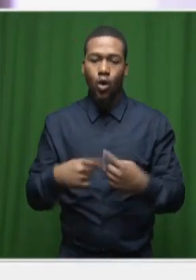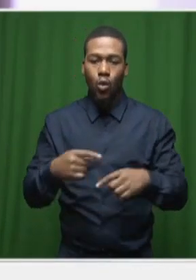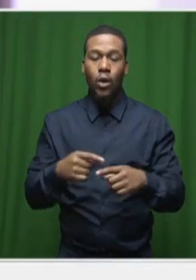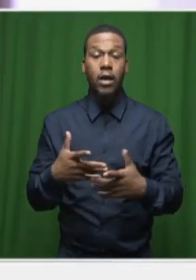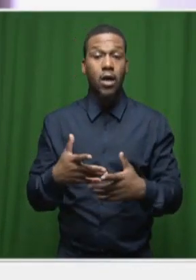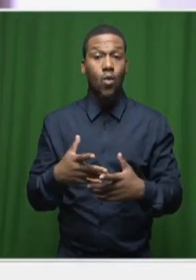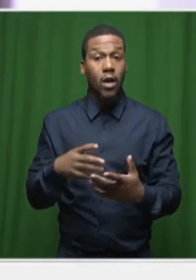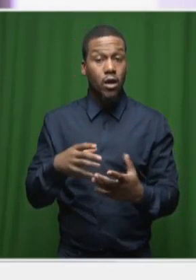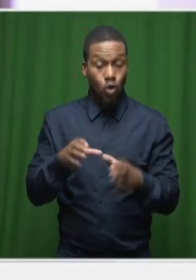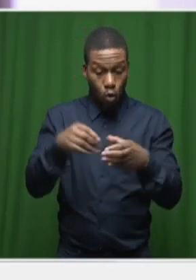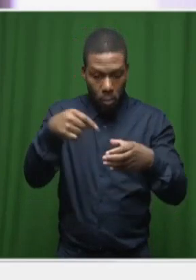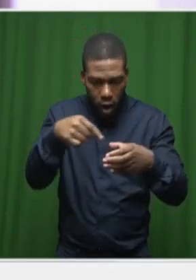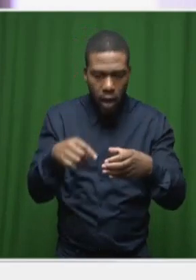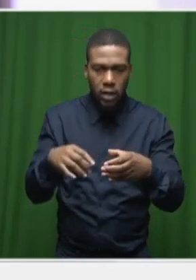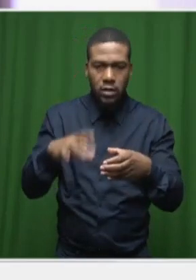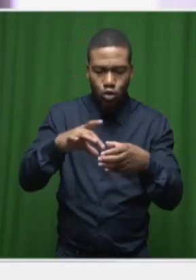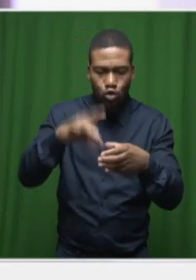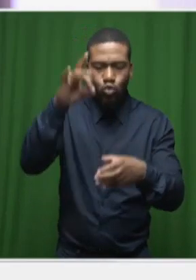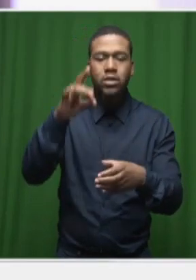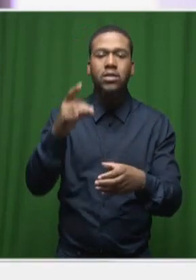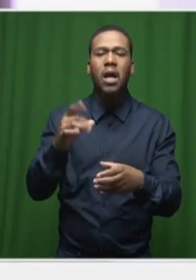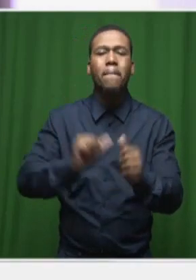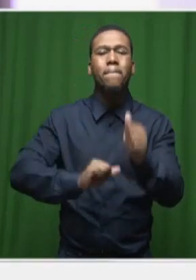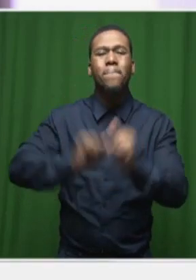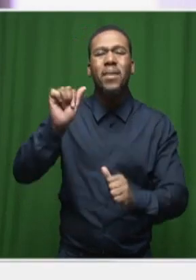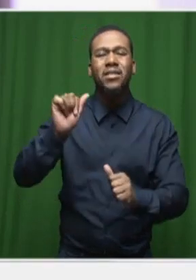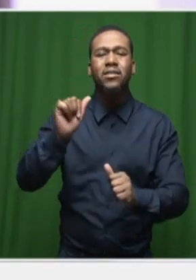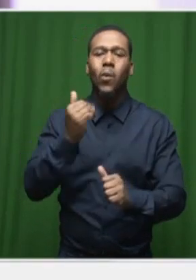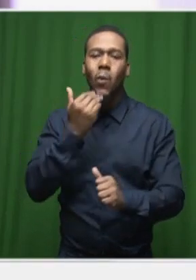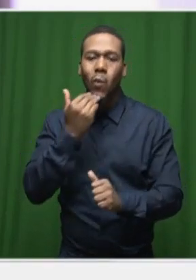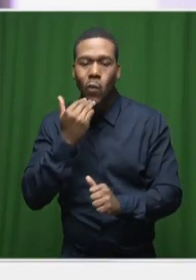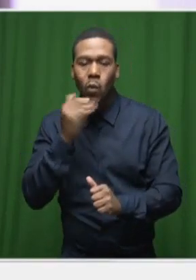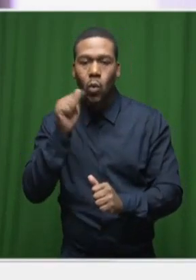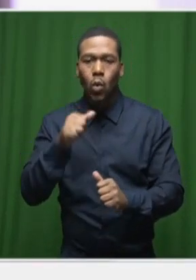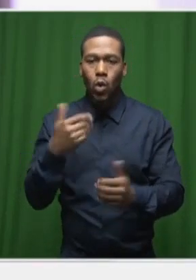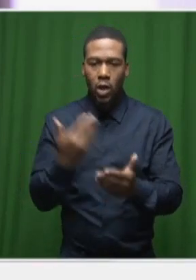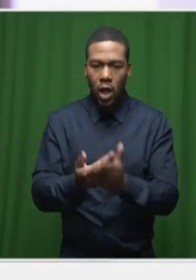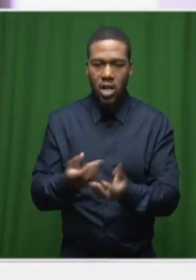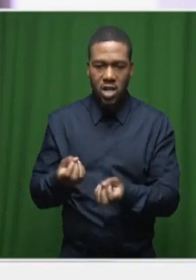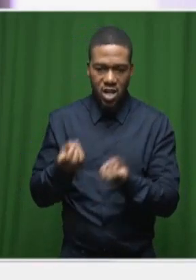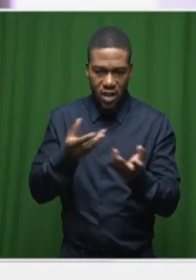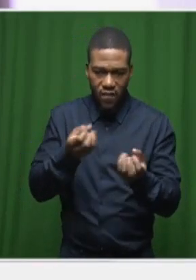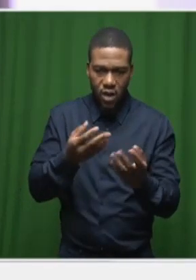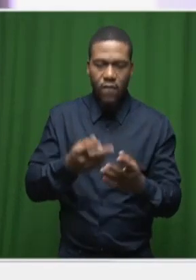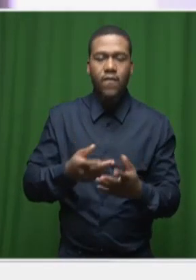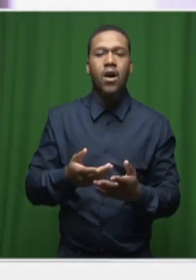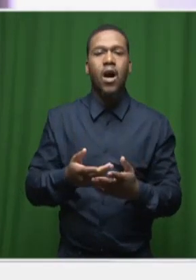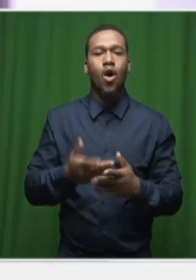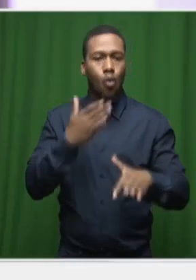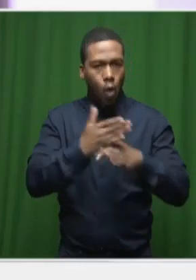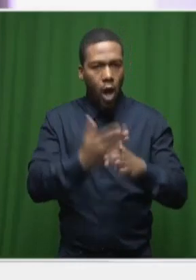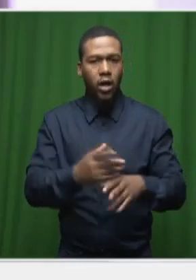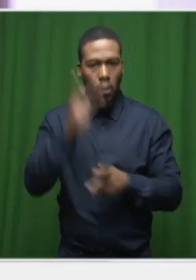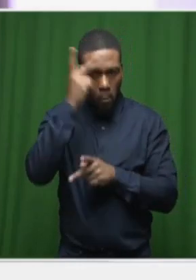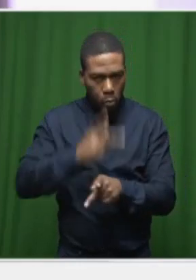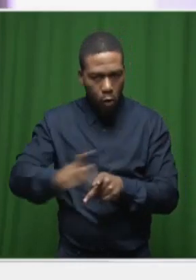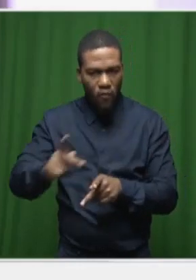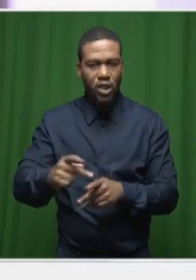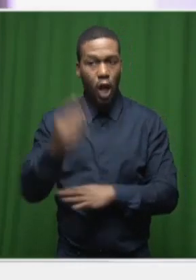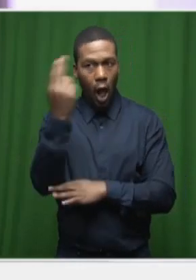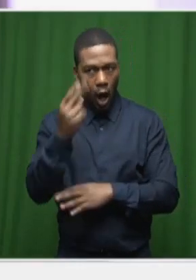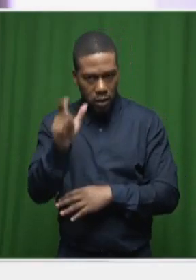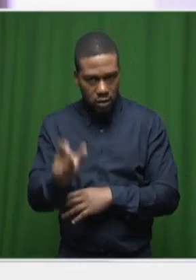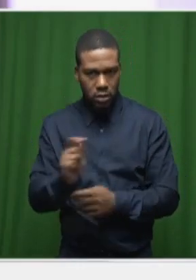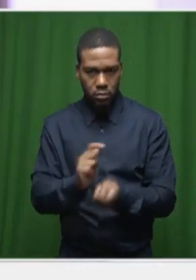best player or the best newcomer who's gonna take over and become a professional artist in his practice. Okay. So